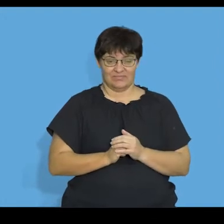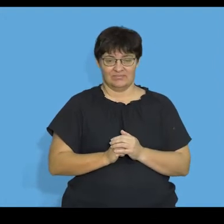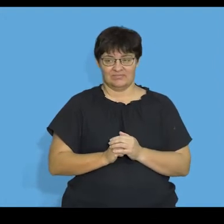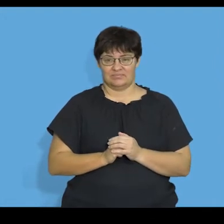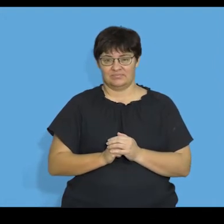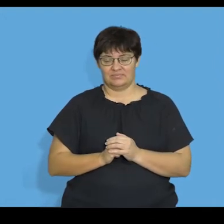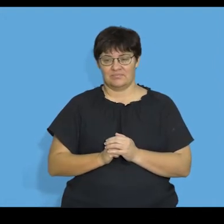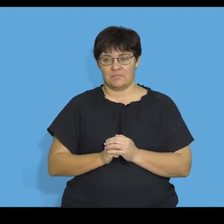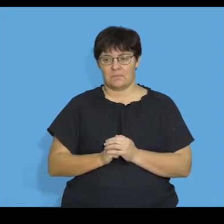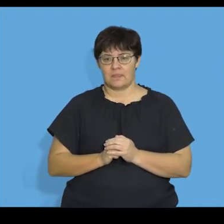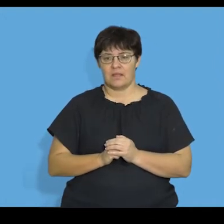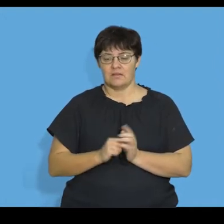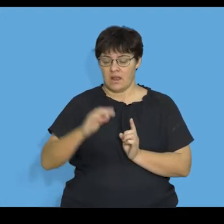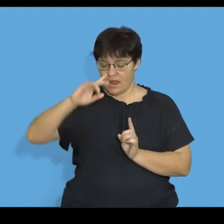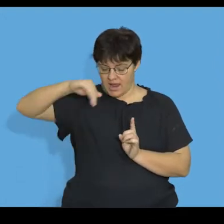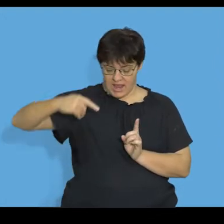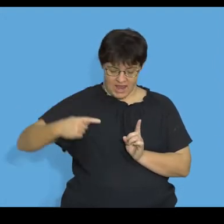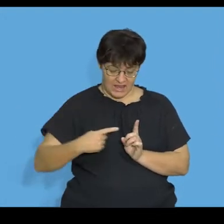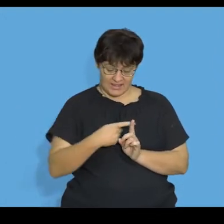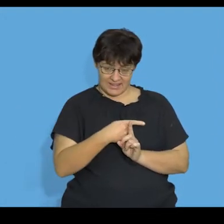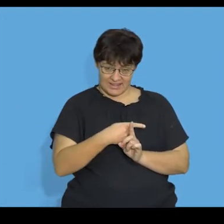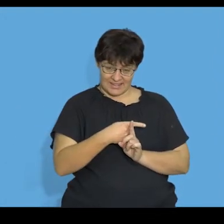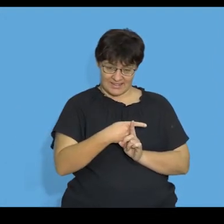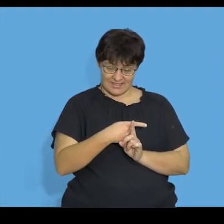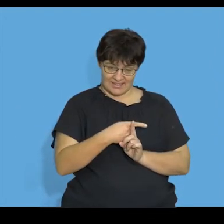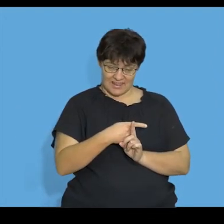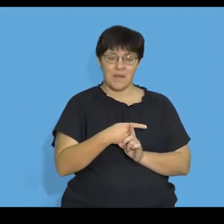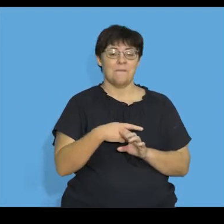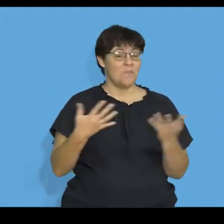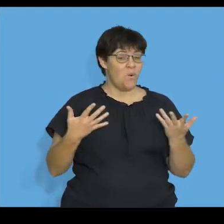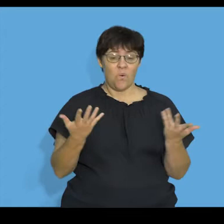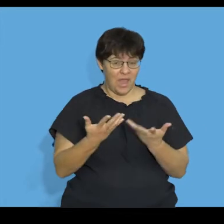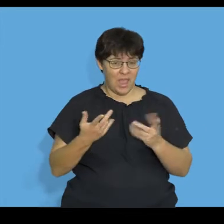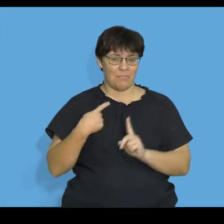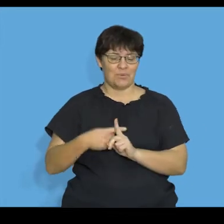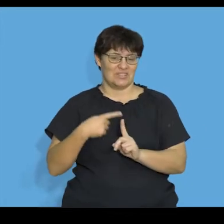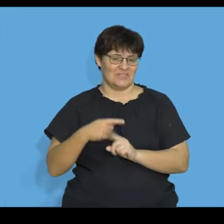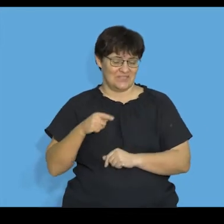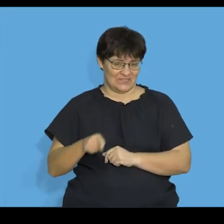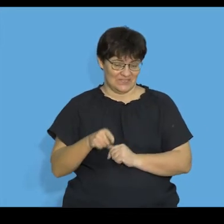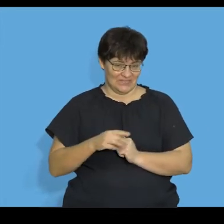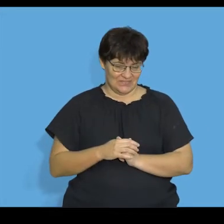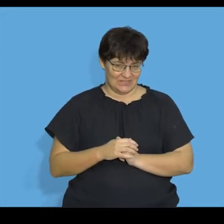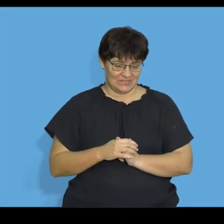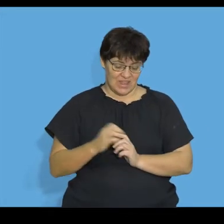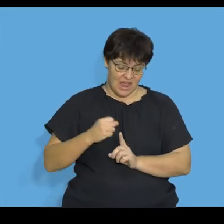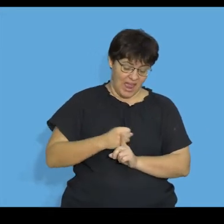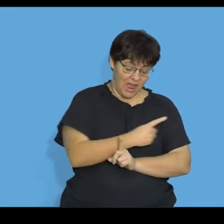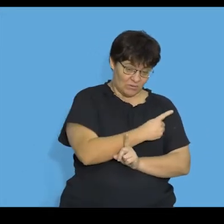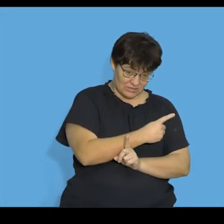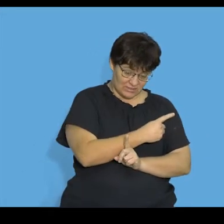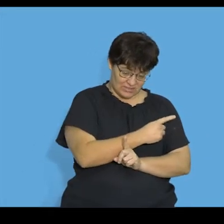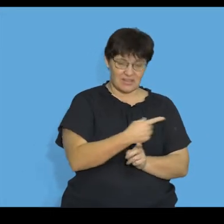see where the current is coming in is closest to the positive terminal, and where the current is leaving,